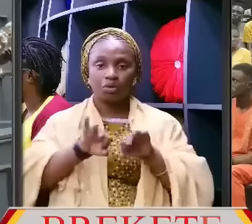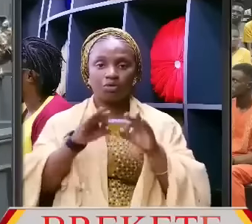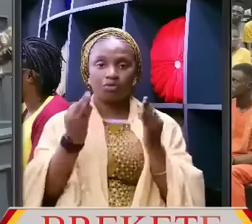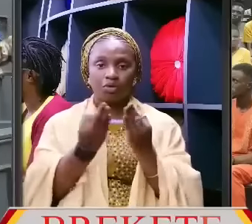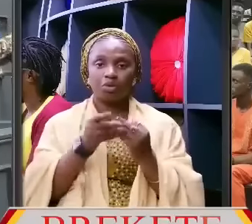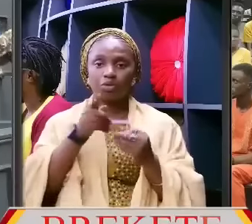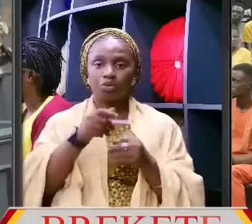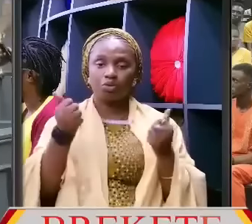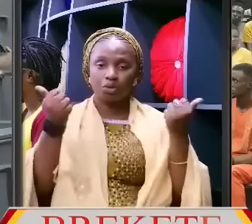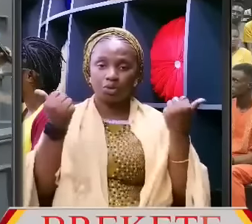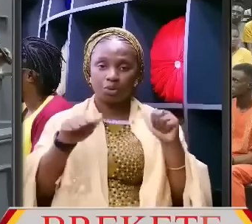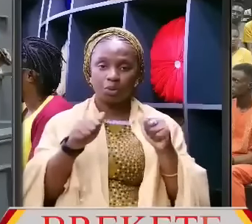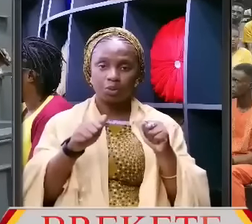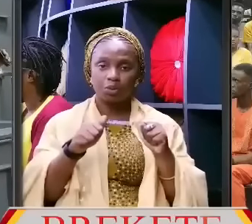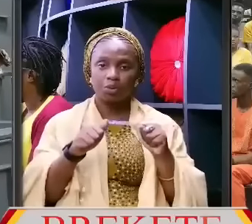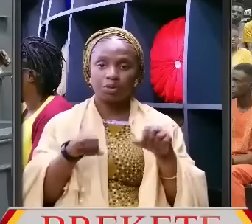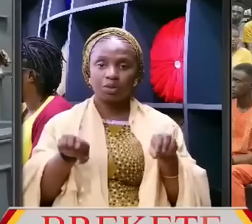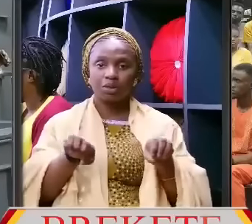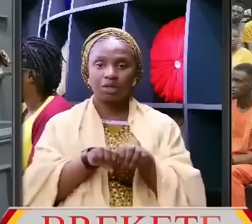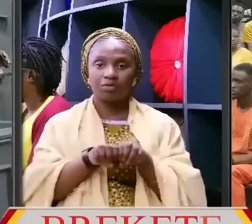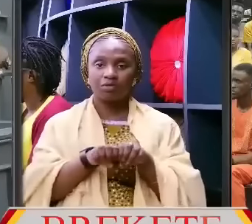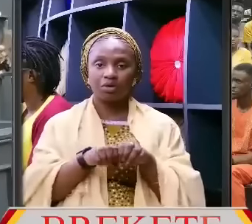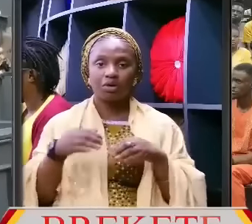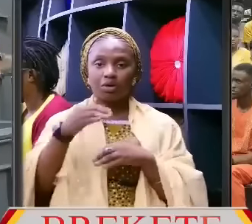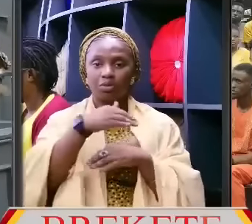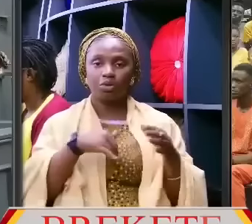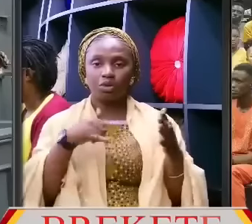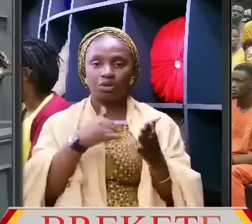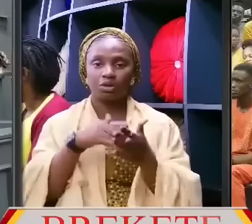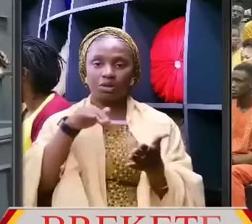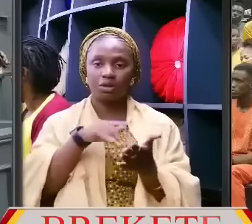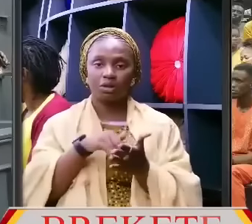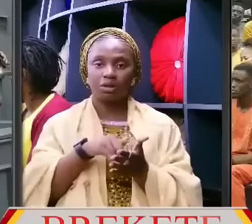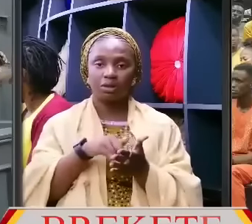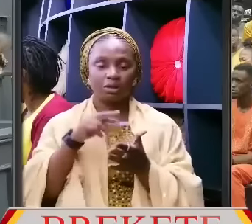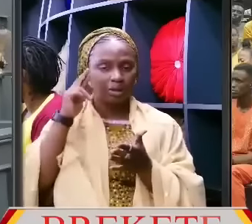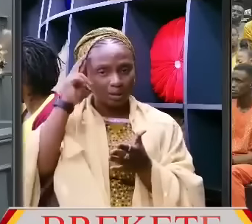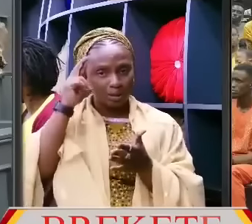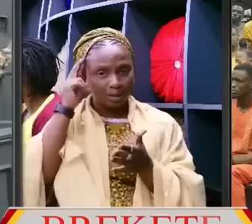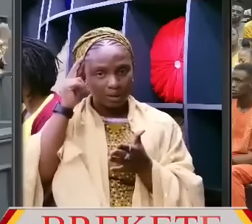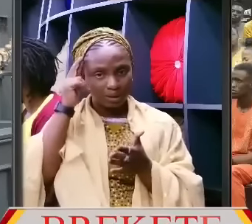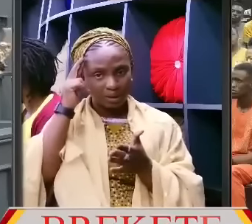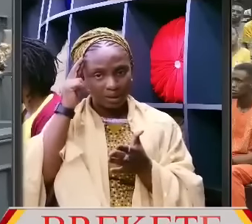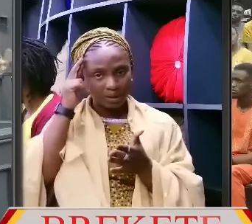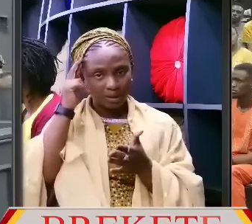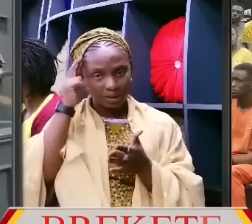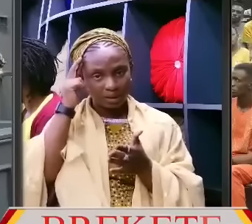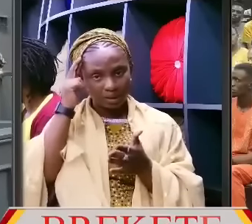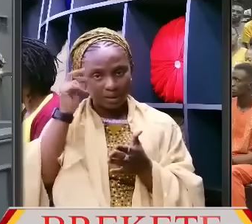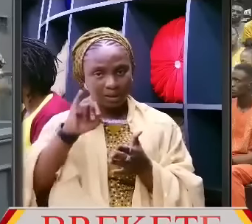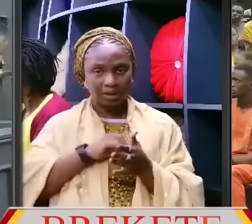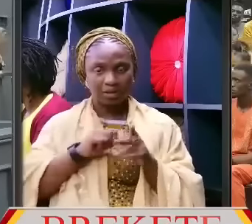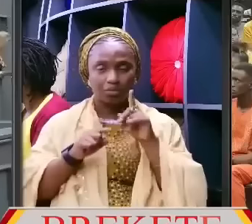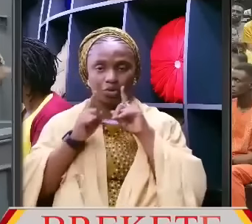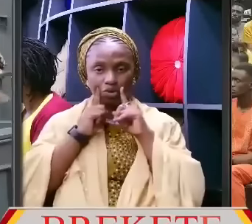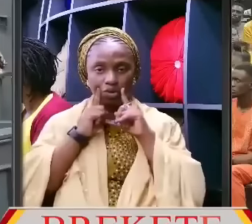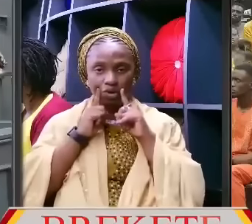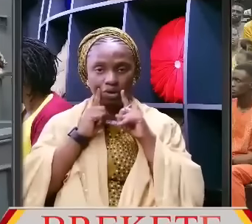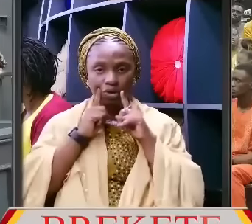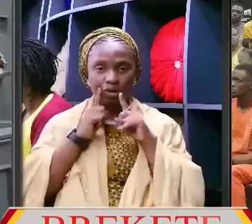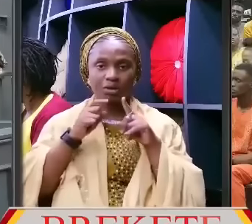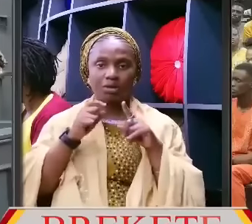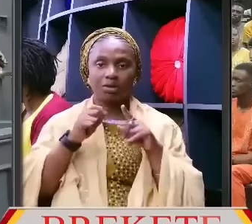cannot build it if you destroy it. Think. I'm speaking particularly to the younger ones.